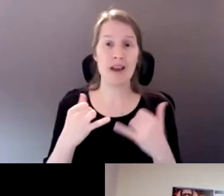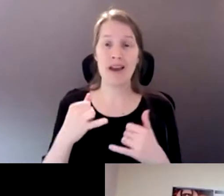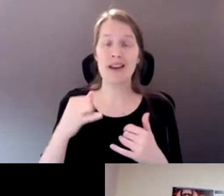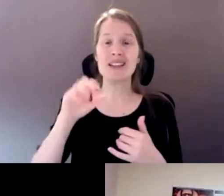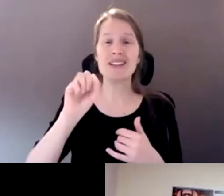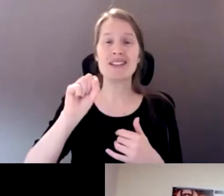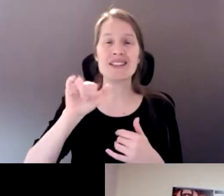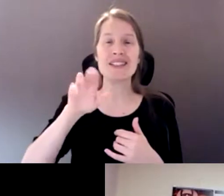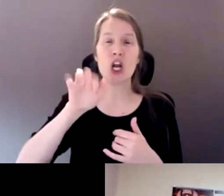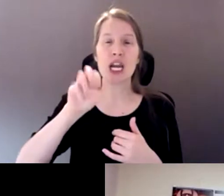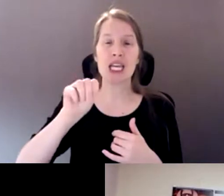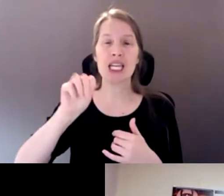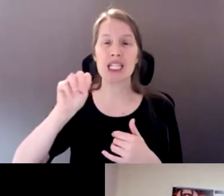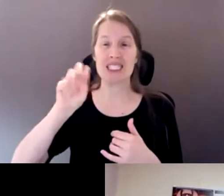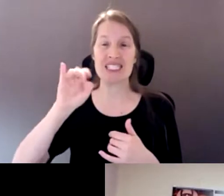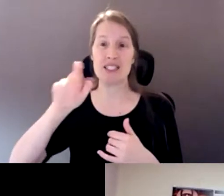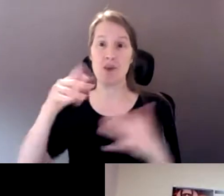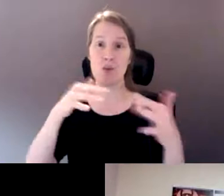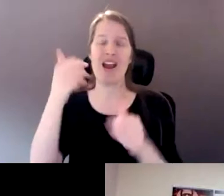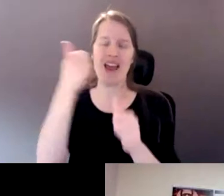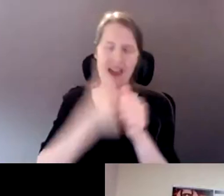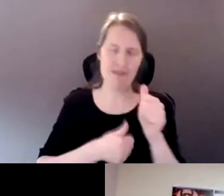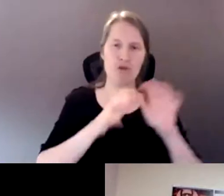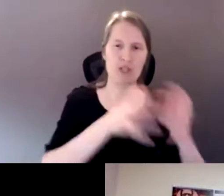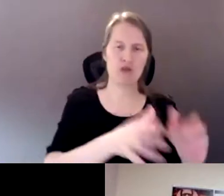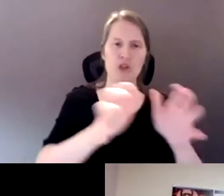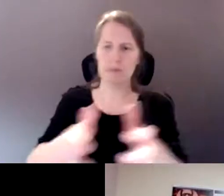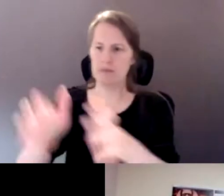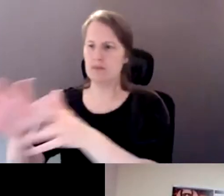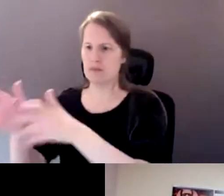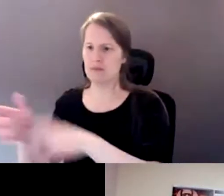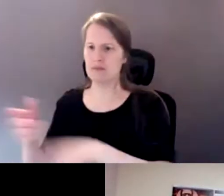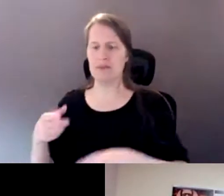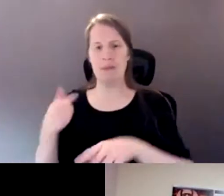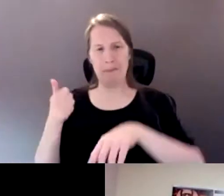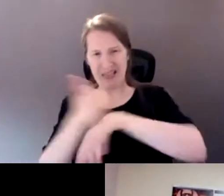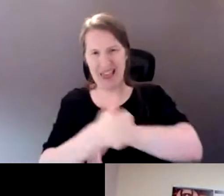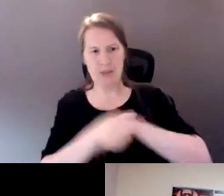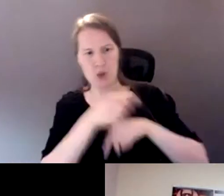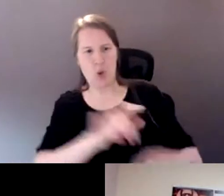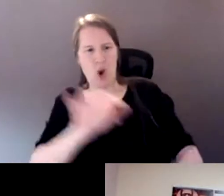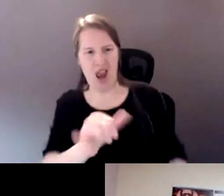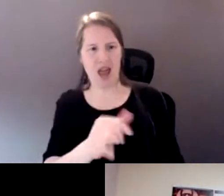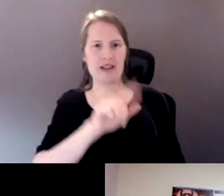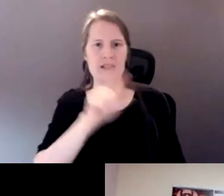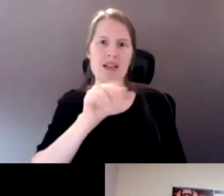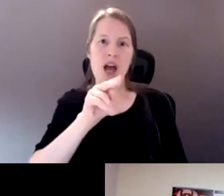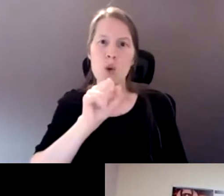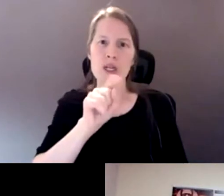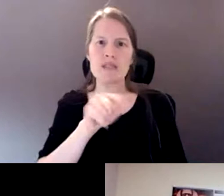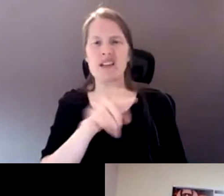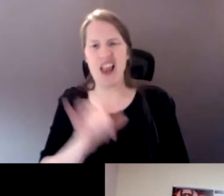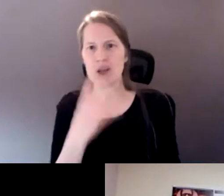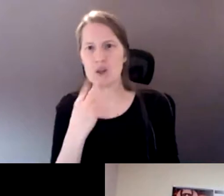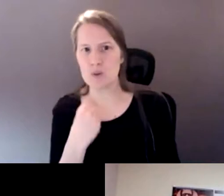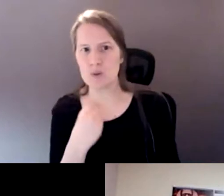in which every party in the Syrian civil war accused the other of being Zionist. Now,